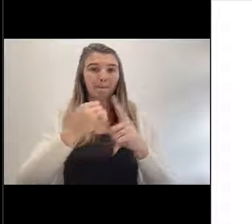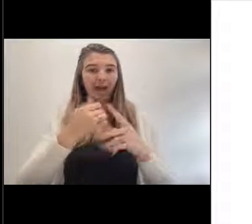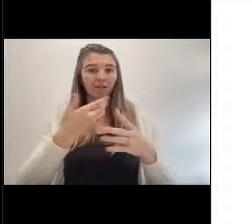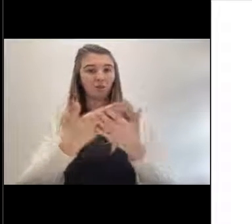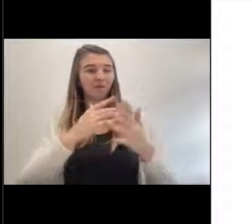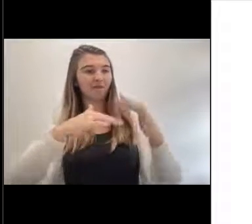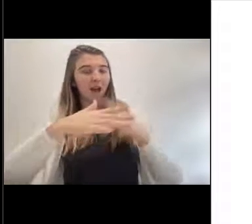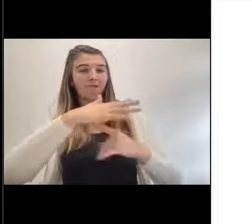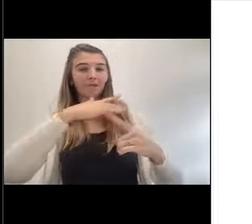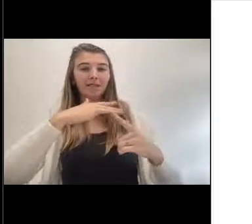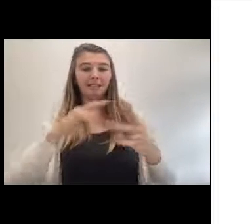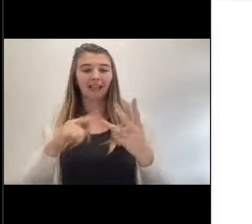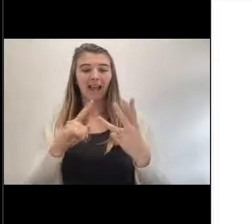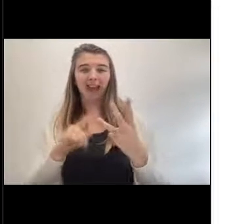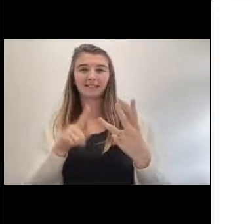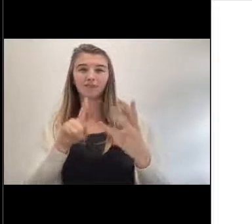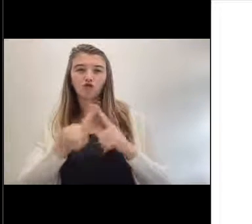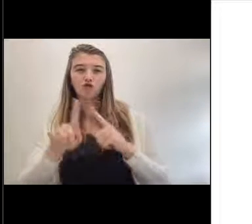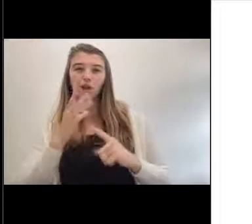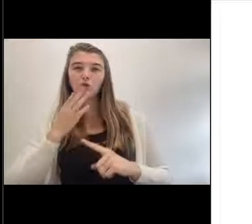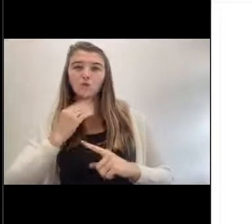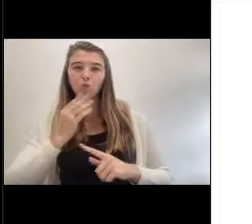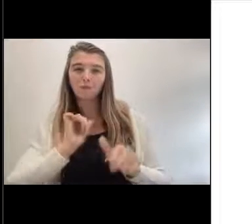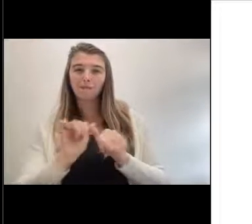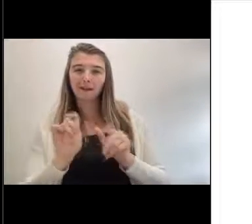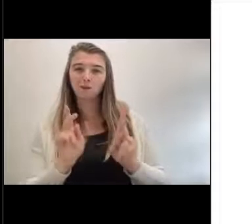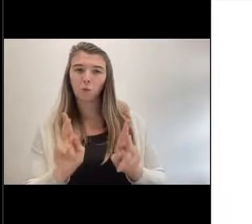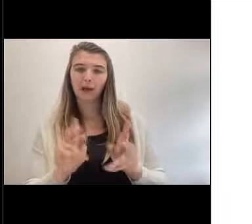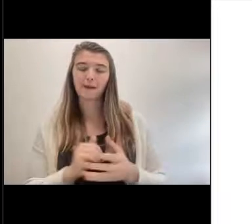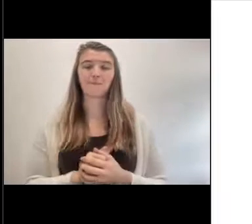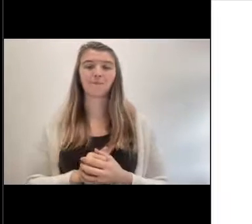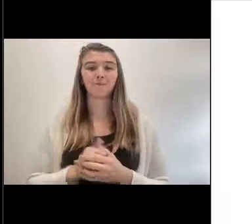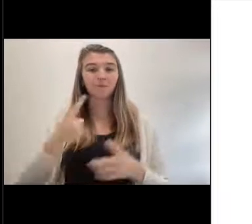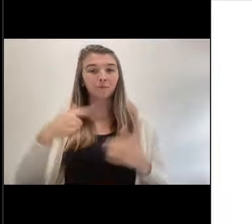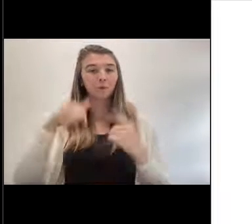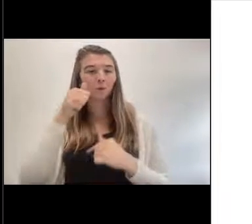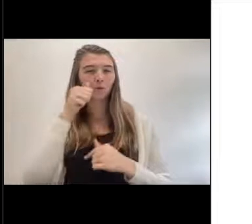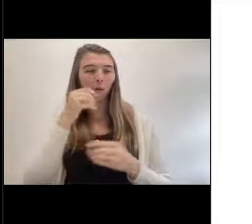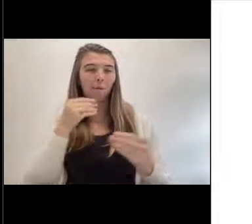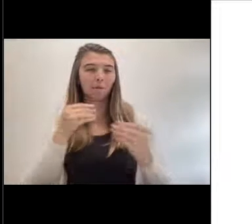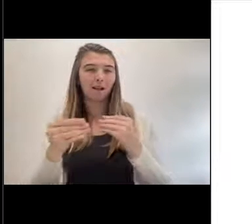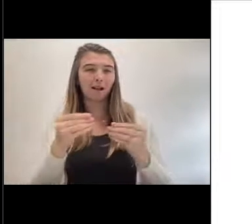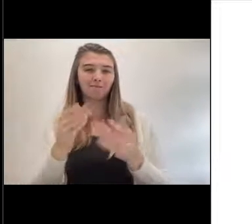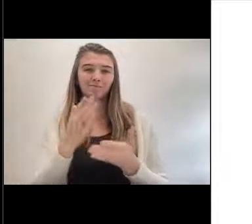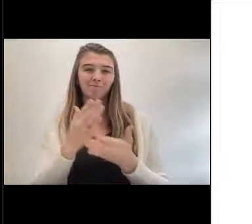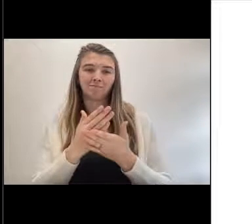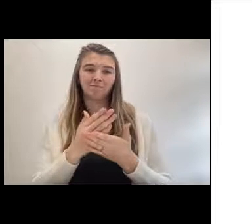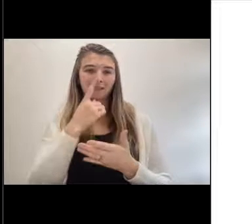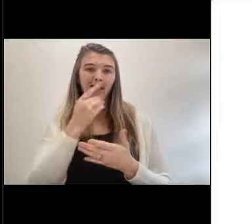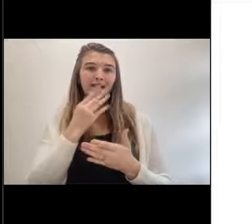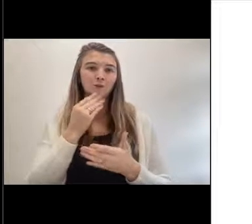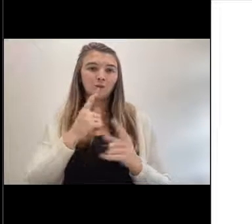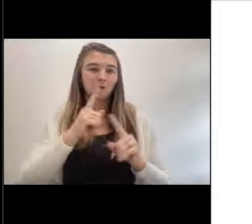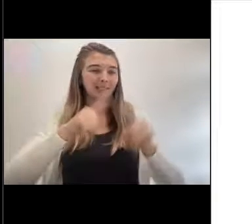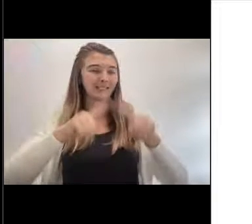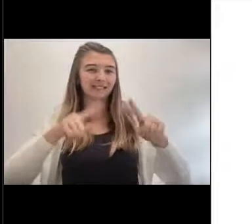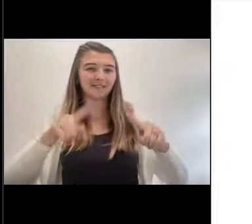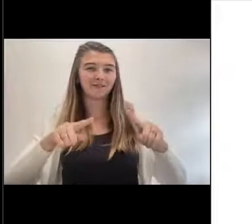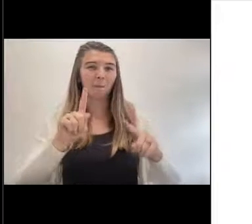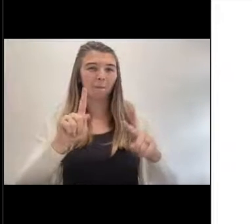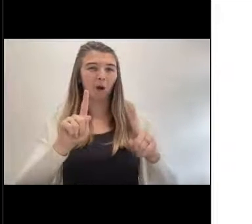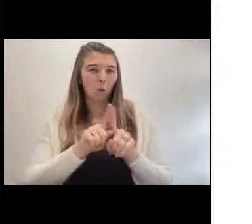plastics provide many benefits to society, but our throwaway model of consumption has led to vast amounts of pollution in our natural